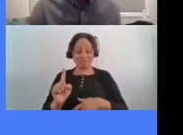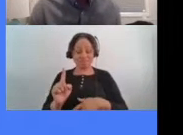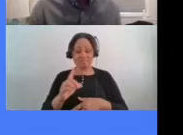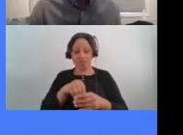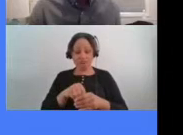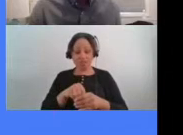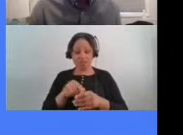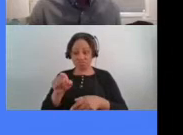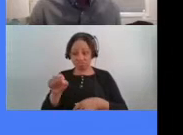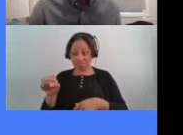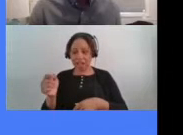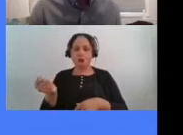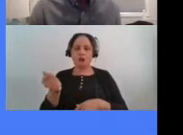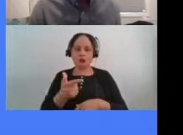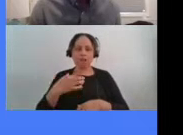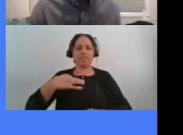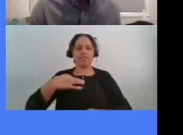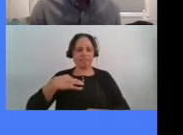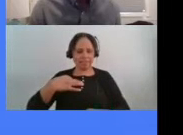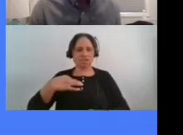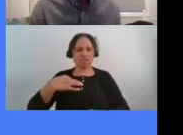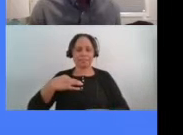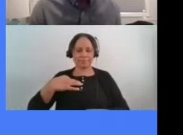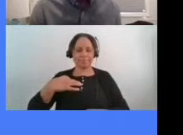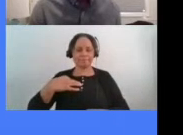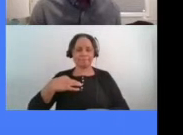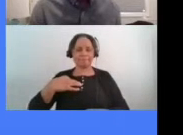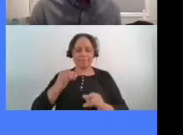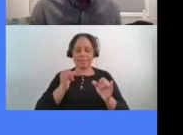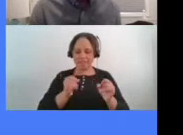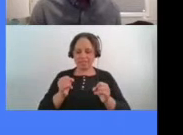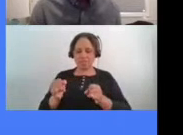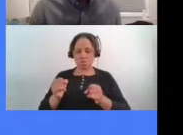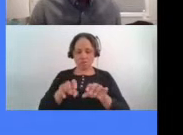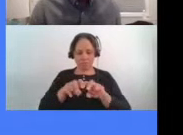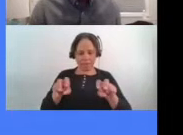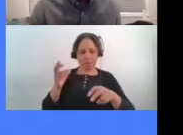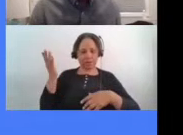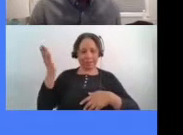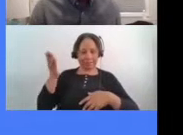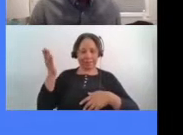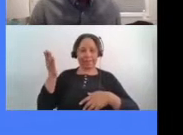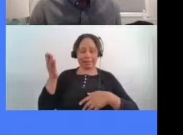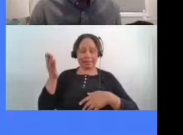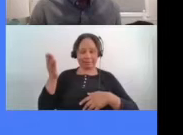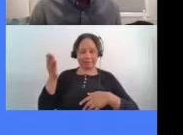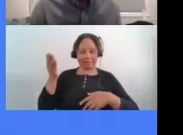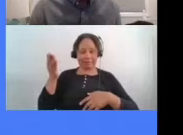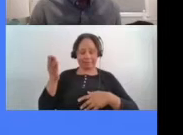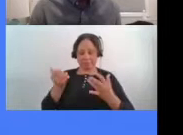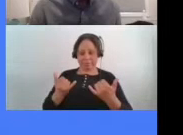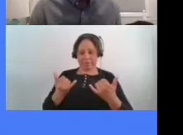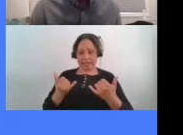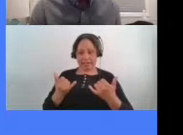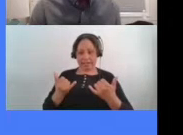volunteers. Whether it is the individuals on the panel who are speaking, this time frame that they have that